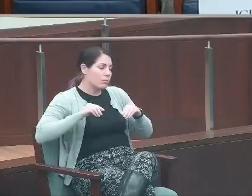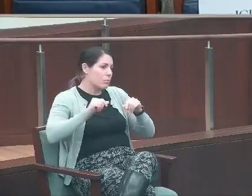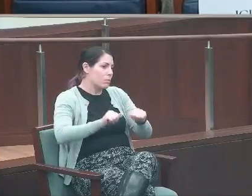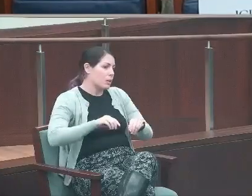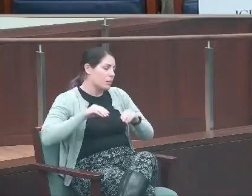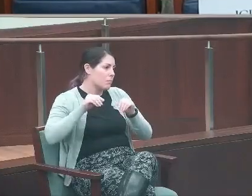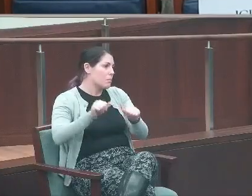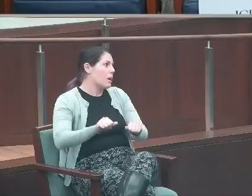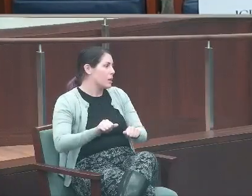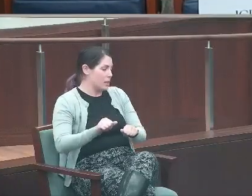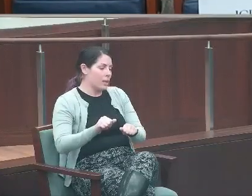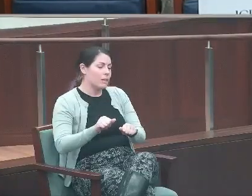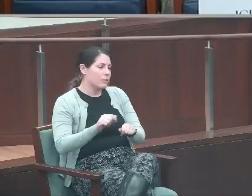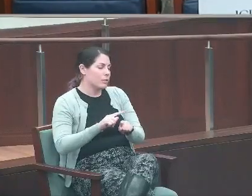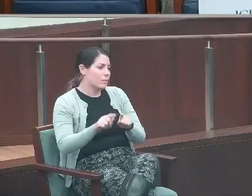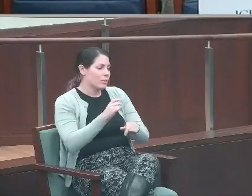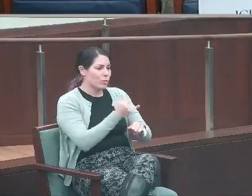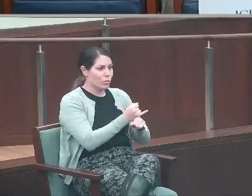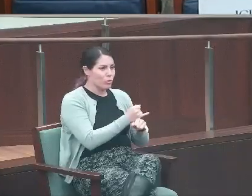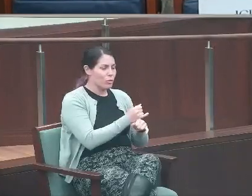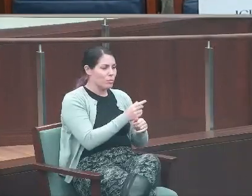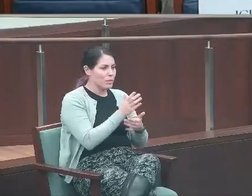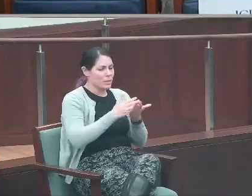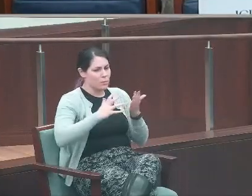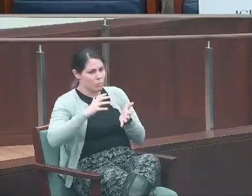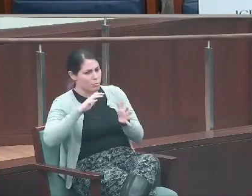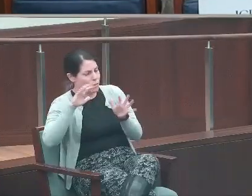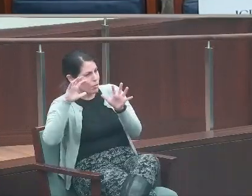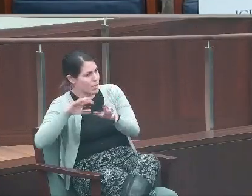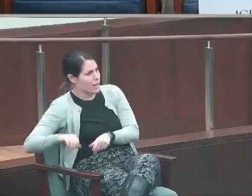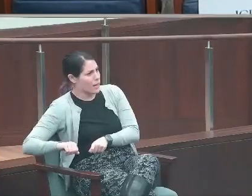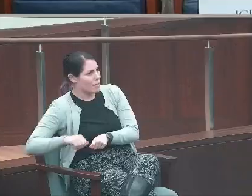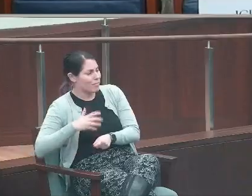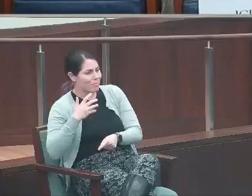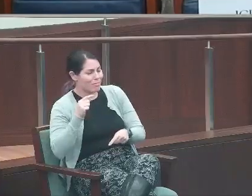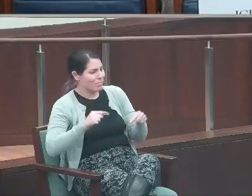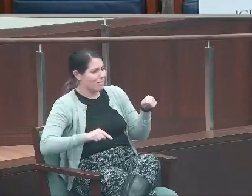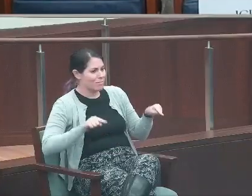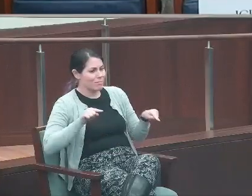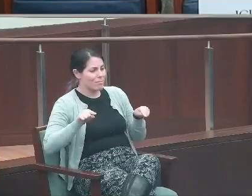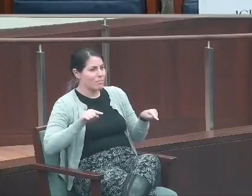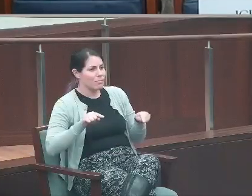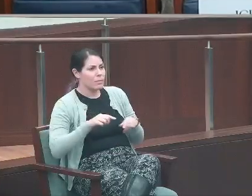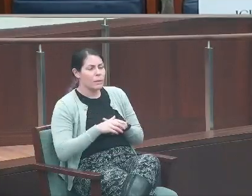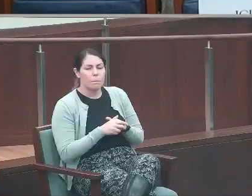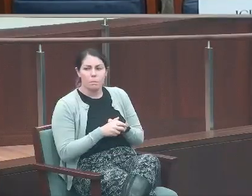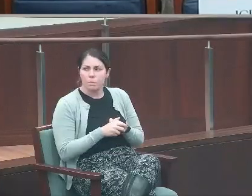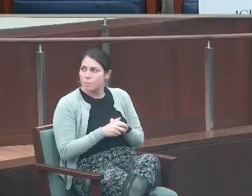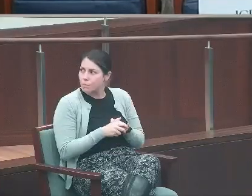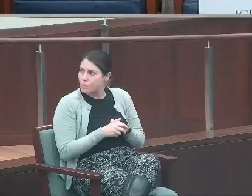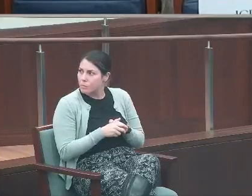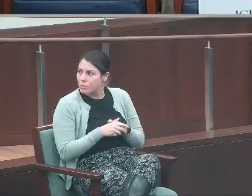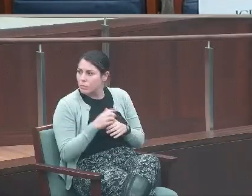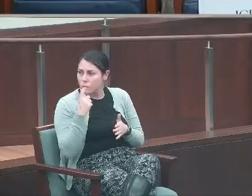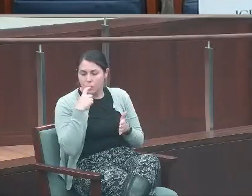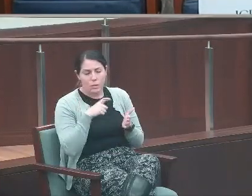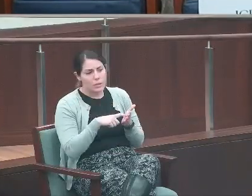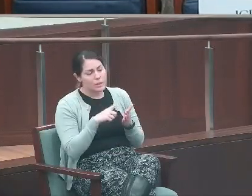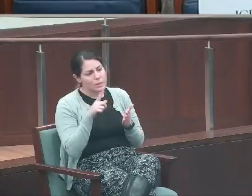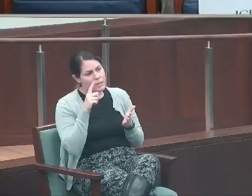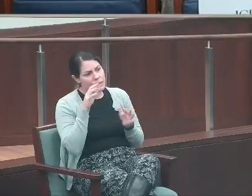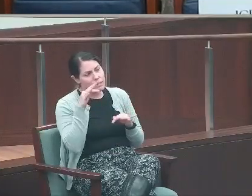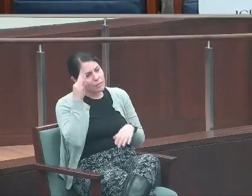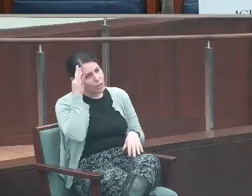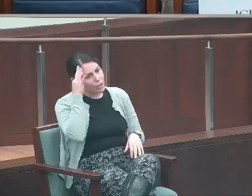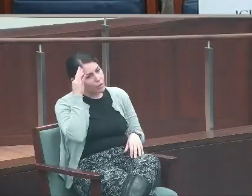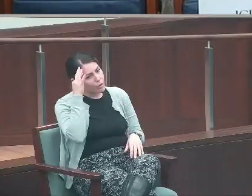academic institutions, from the arts, from a variety of other entities, whether it's weaponizing the federal government, DOJ,